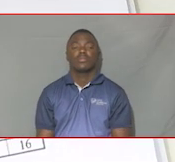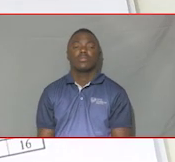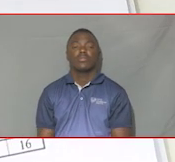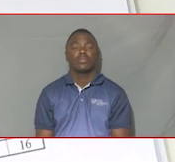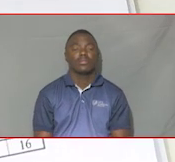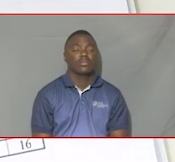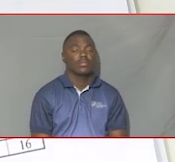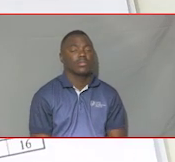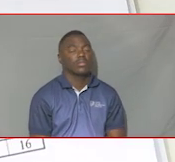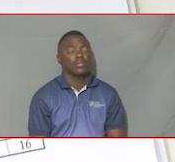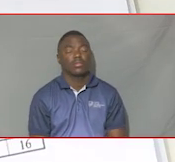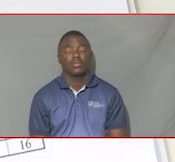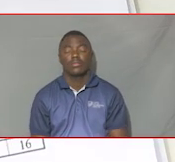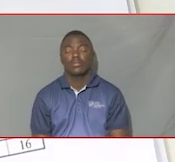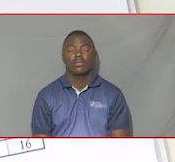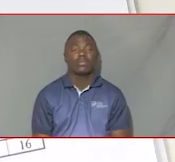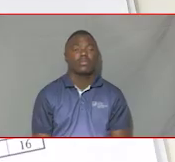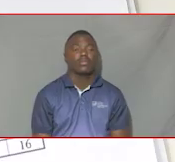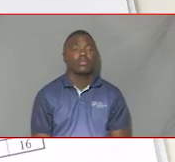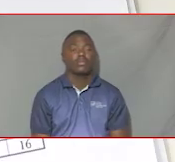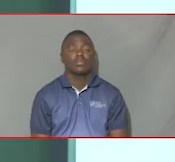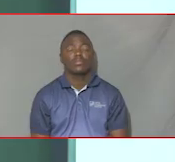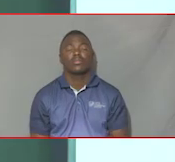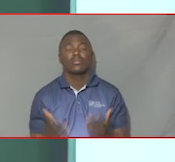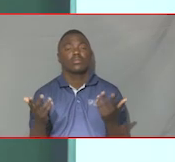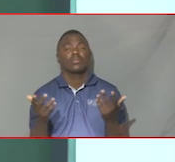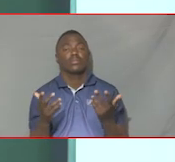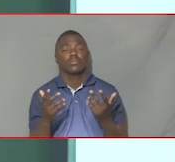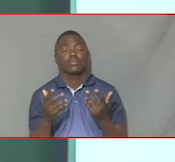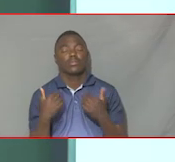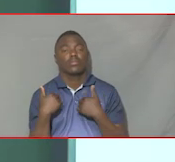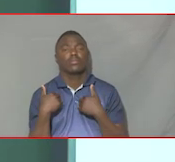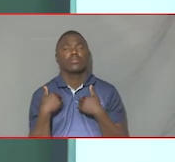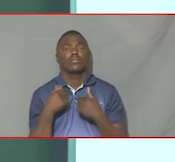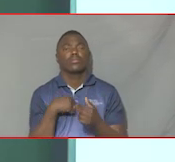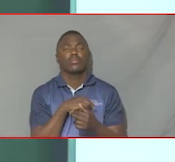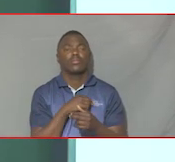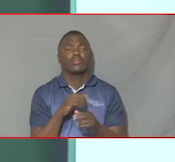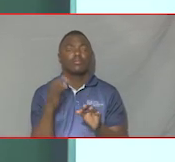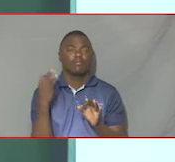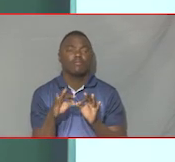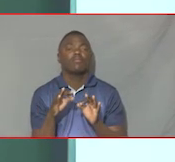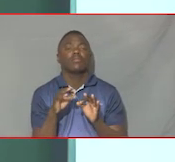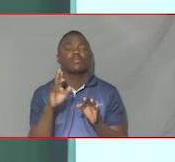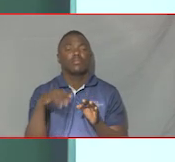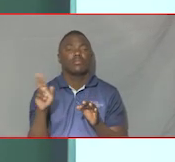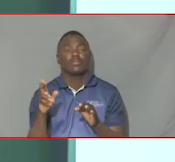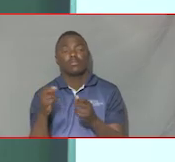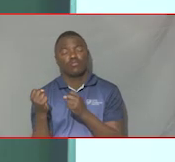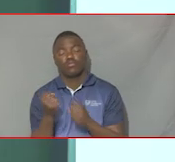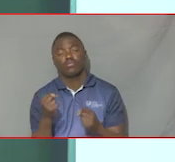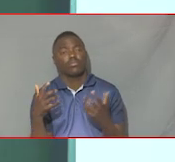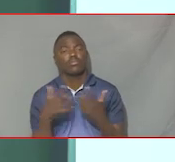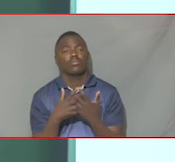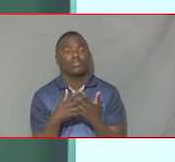if they use the word reliable, they want the correlation coefficient, correct? They want to see, is there a strong correlation